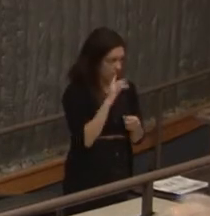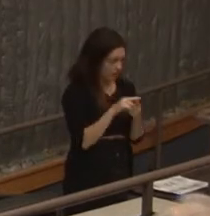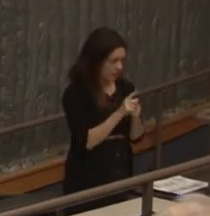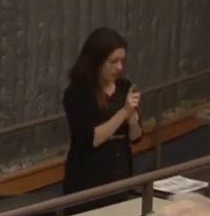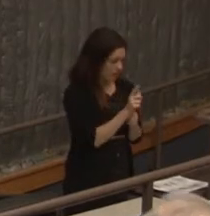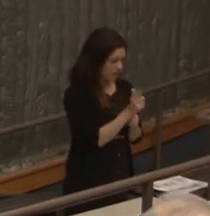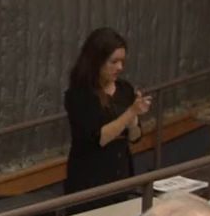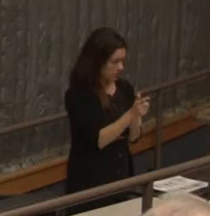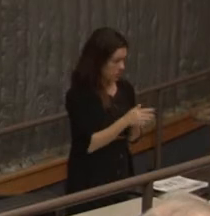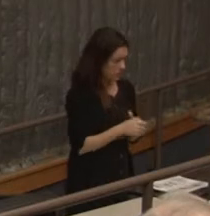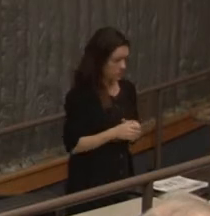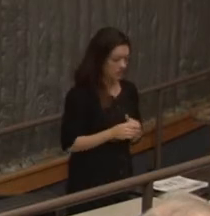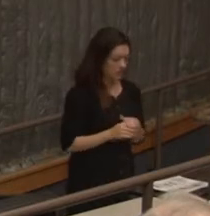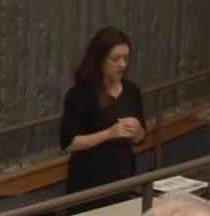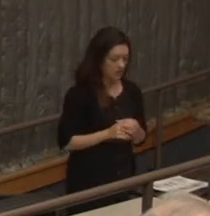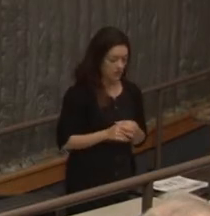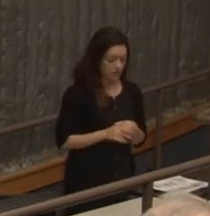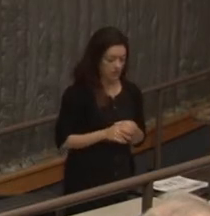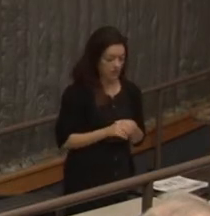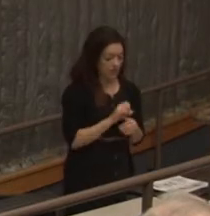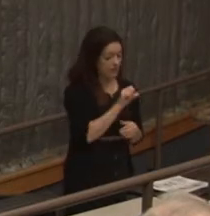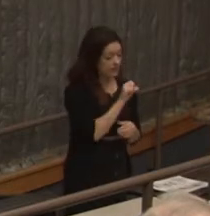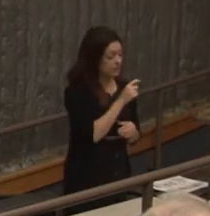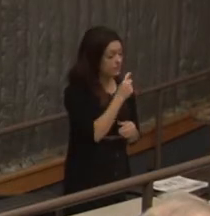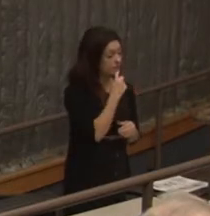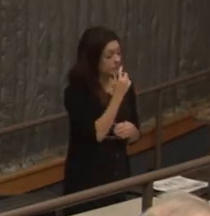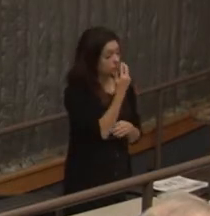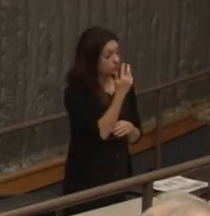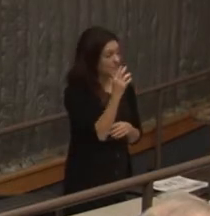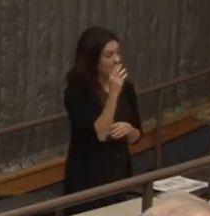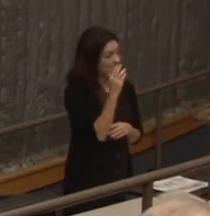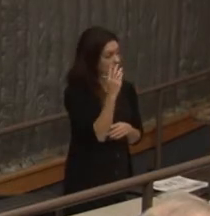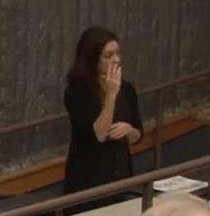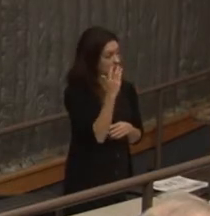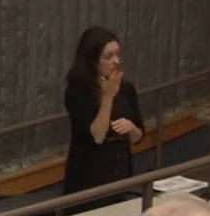says, suppose we take away those trees.